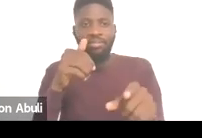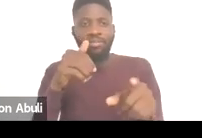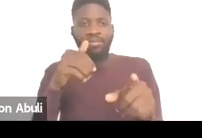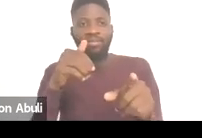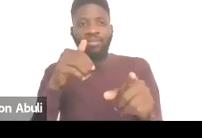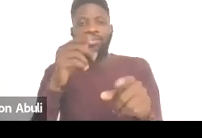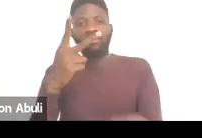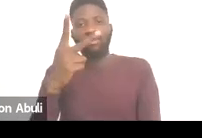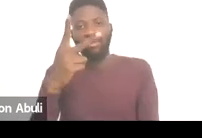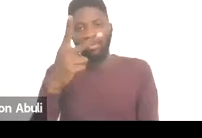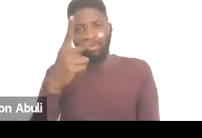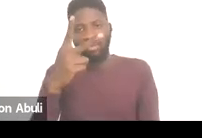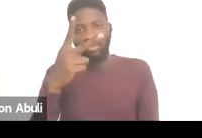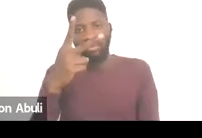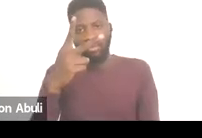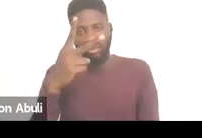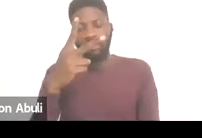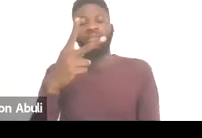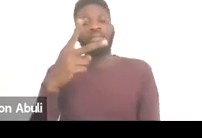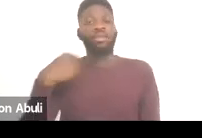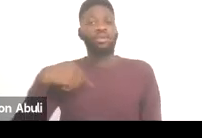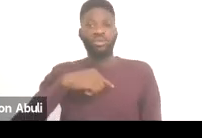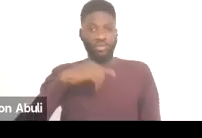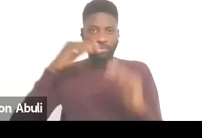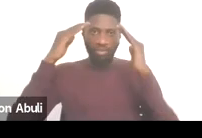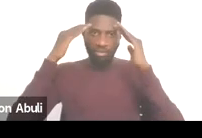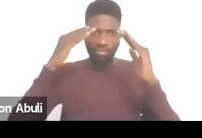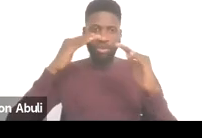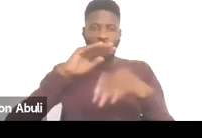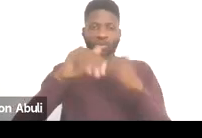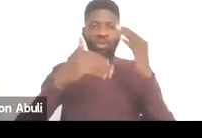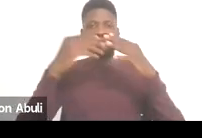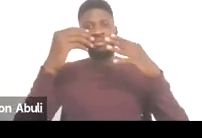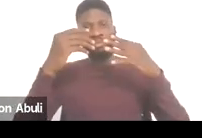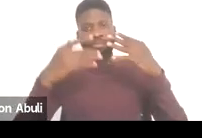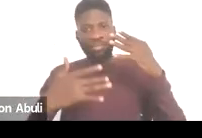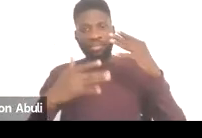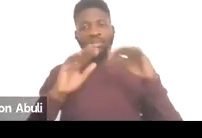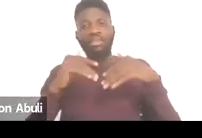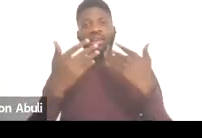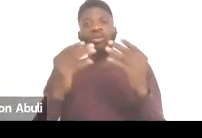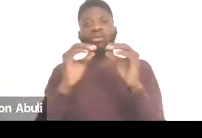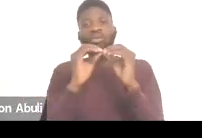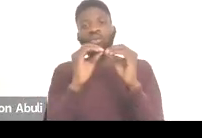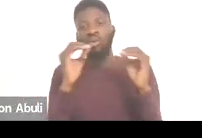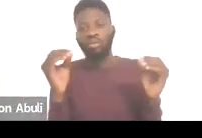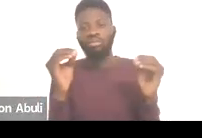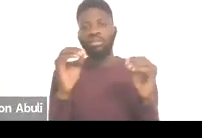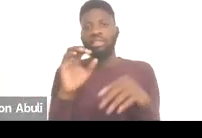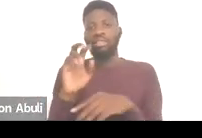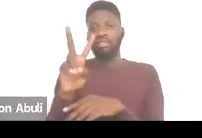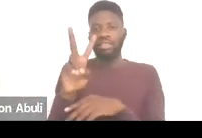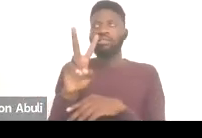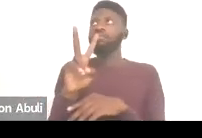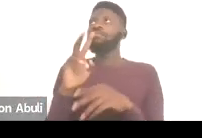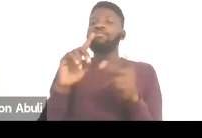Component number 2. We'll be able to look at all these things. We'll be able to see how long your CV should be. We'll be able to